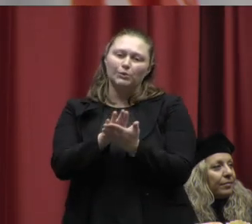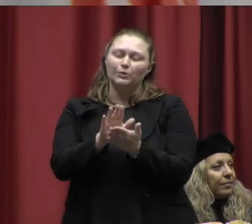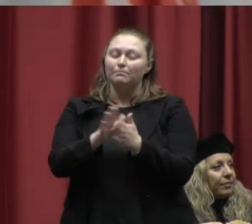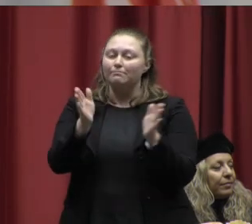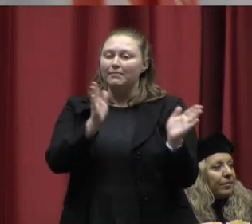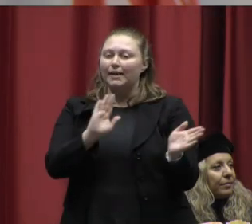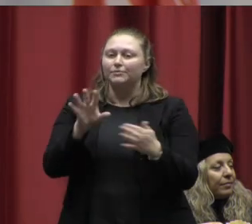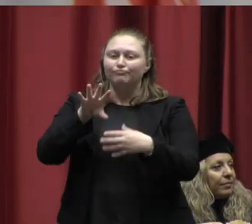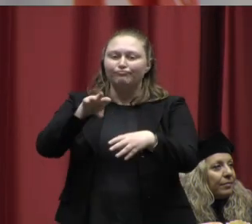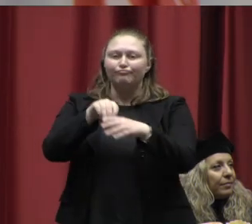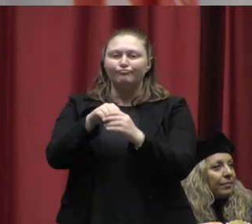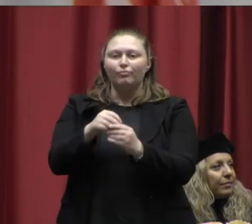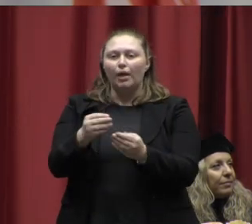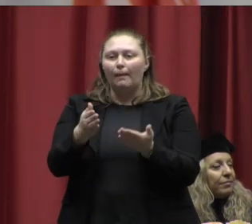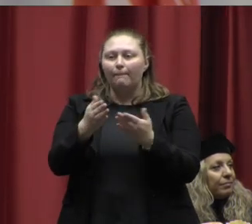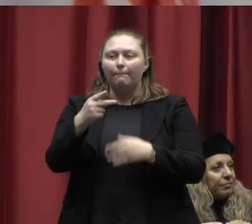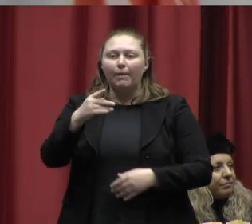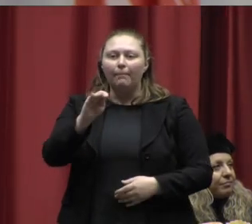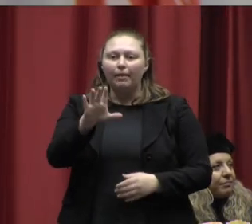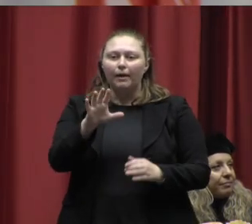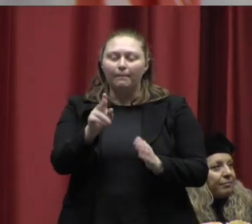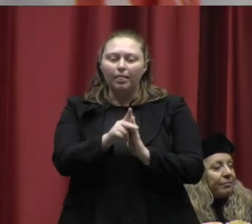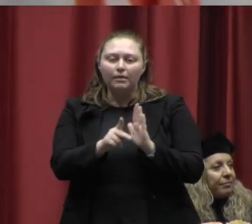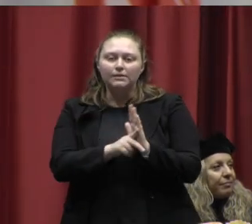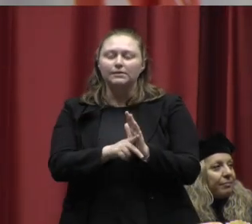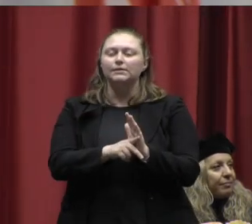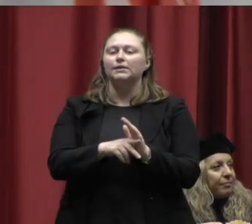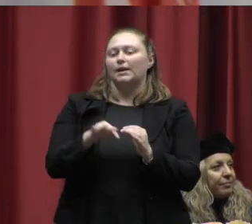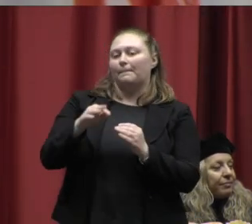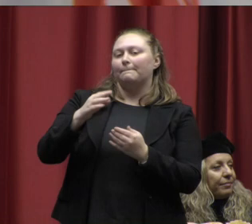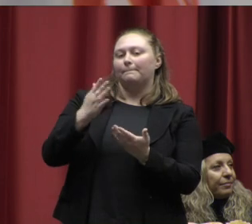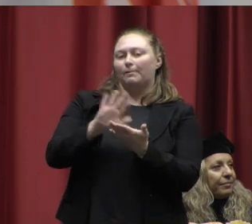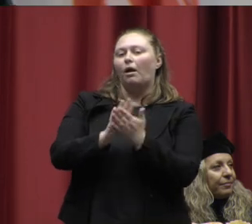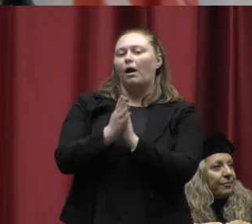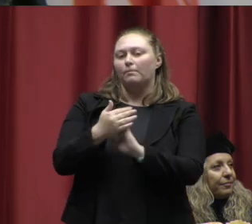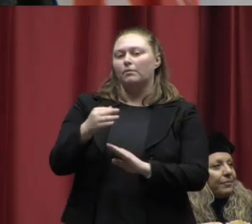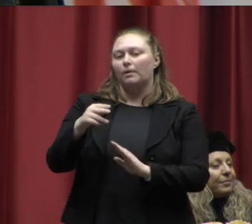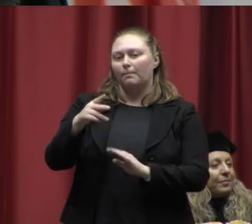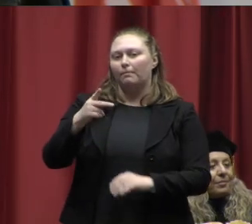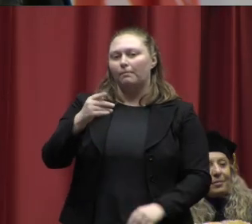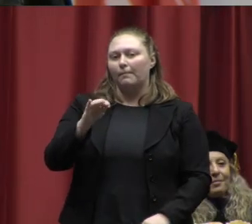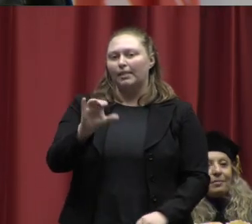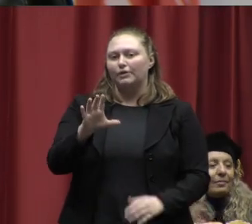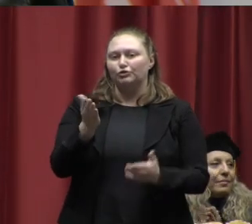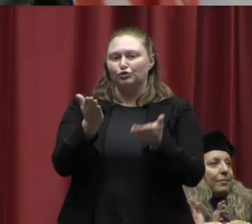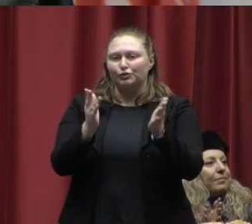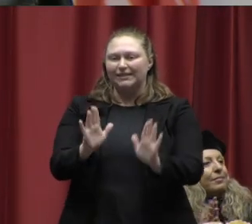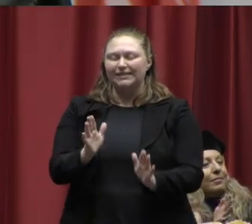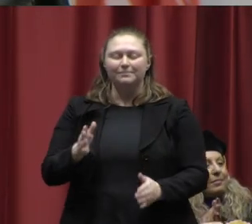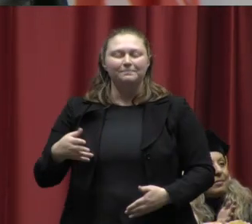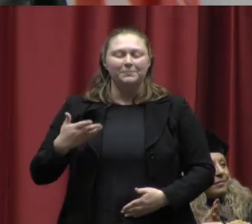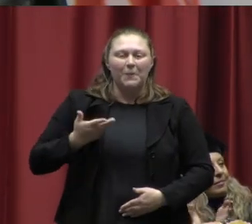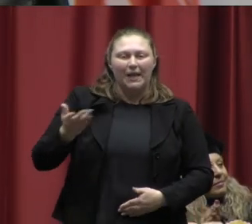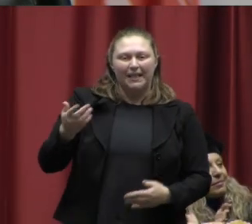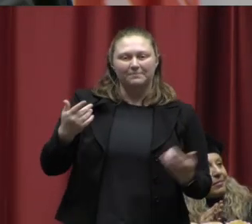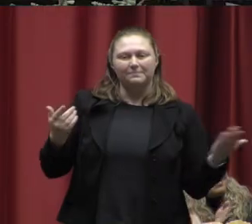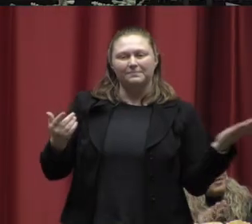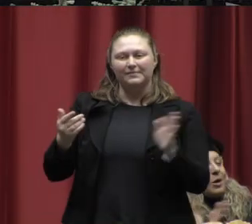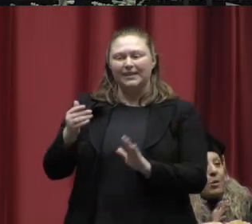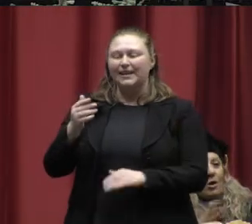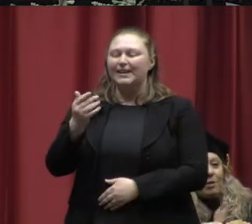involved with public policy and with public service. Please join me in welcoming Jacob